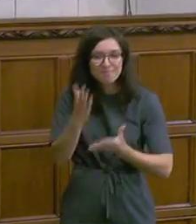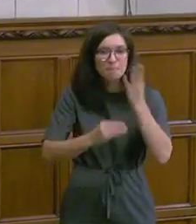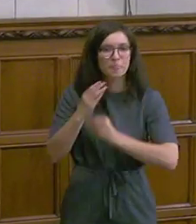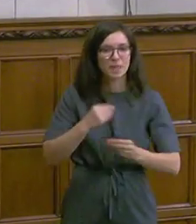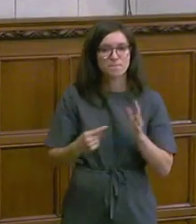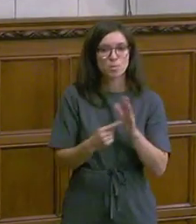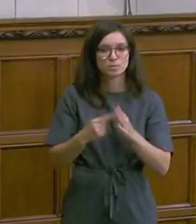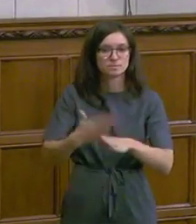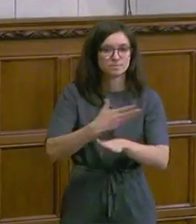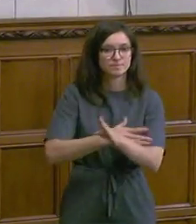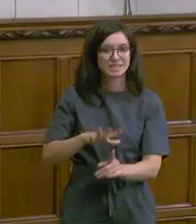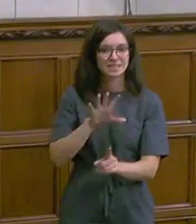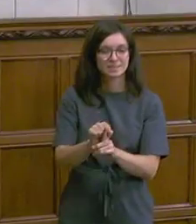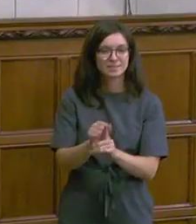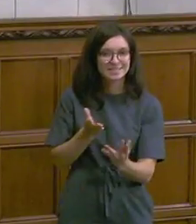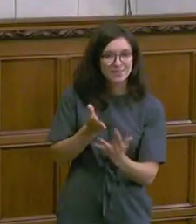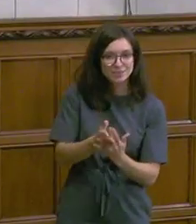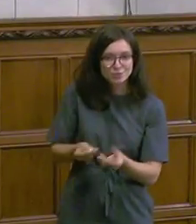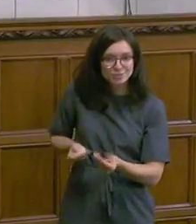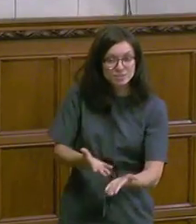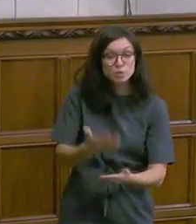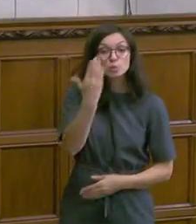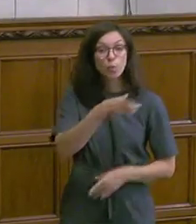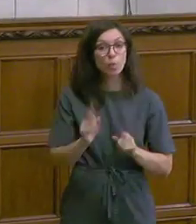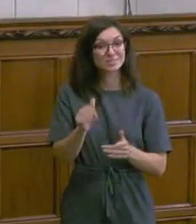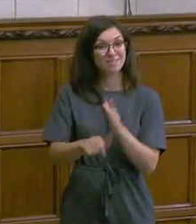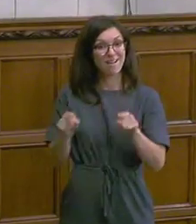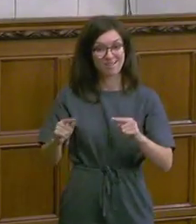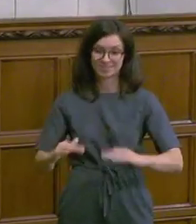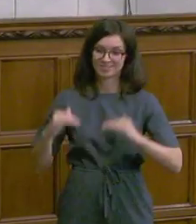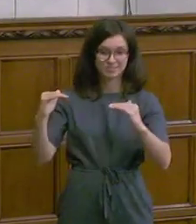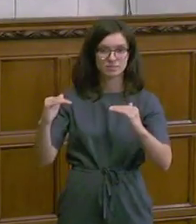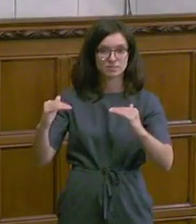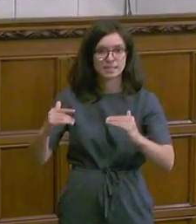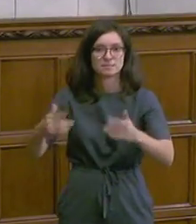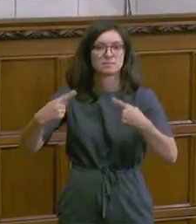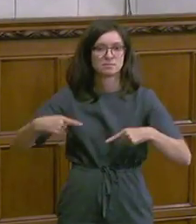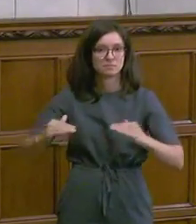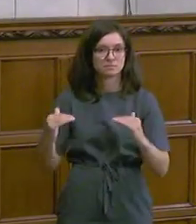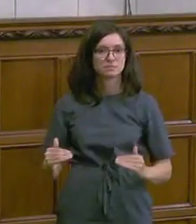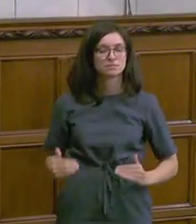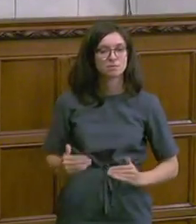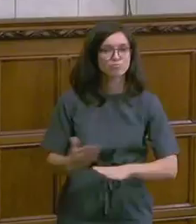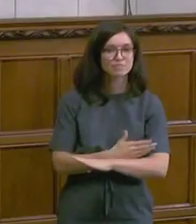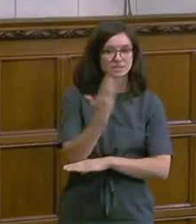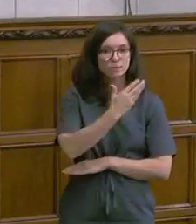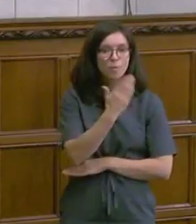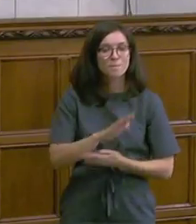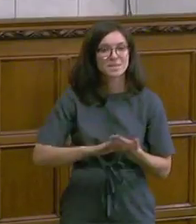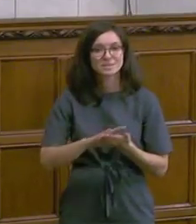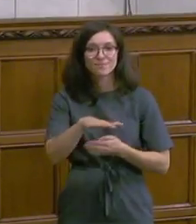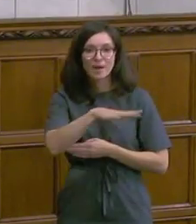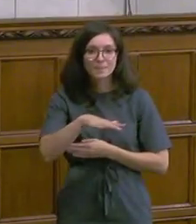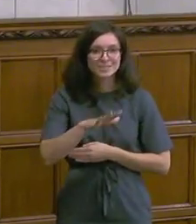intervention, not just at school, but also preschool, so that families and children can be given the best advice. So it's worrying, as